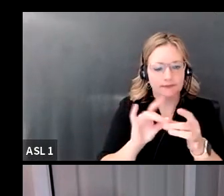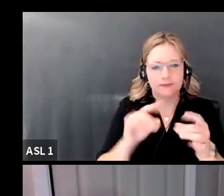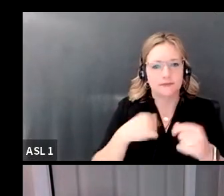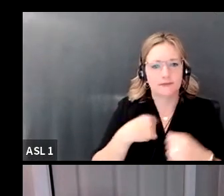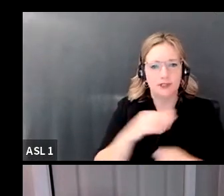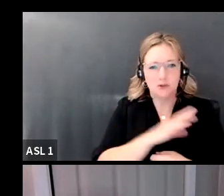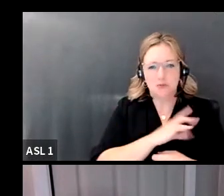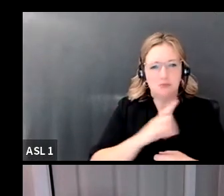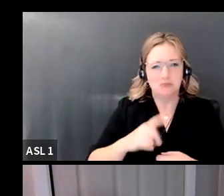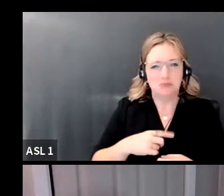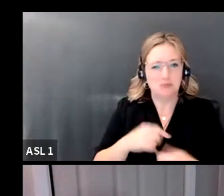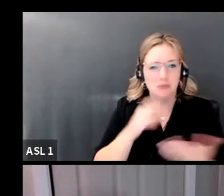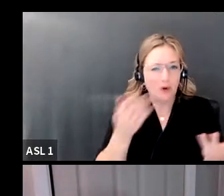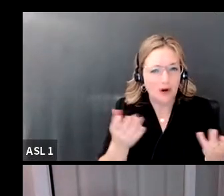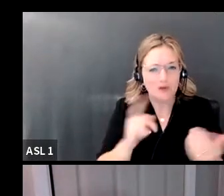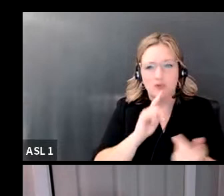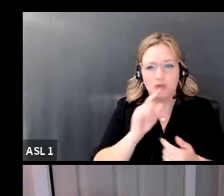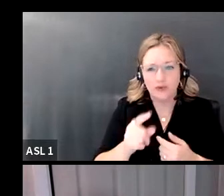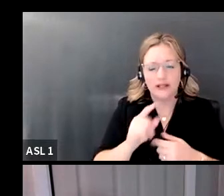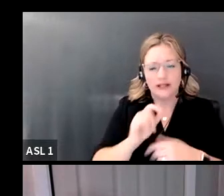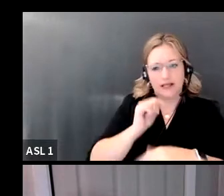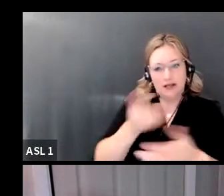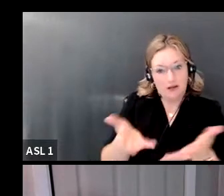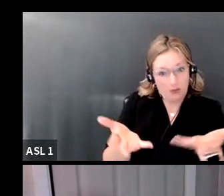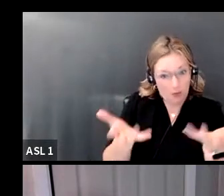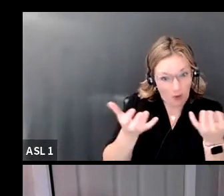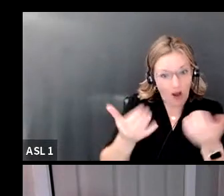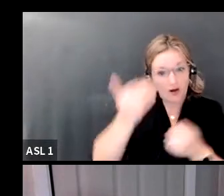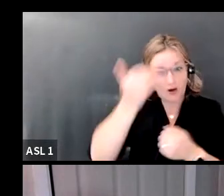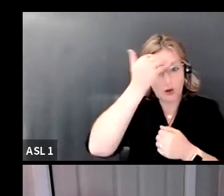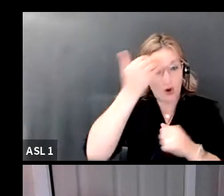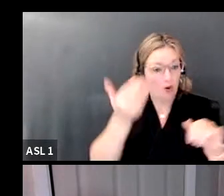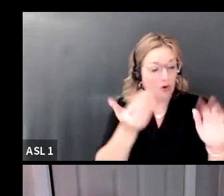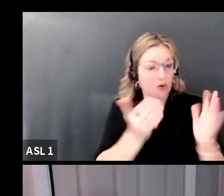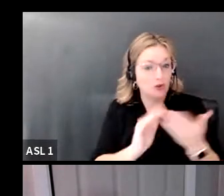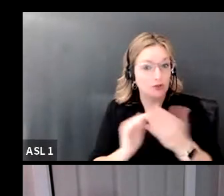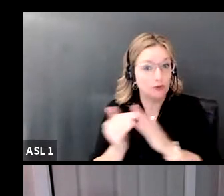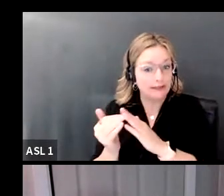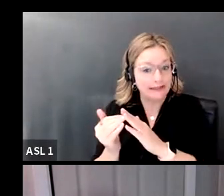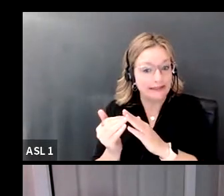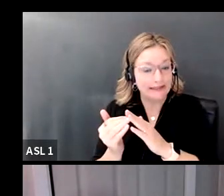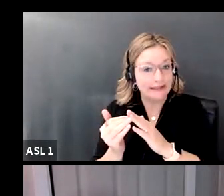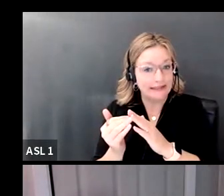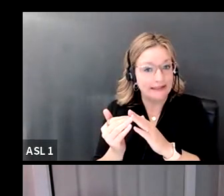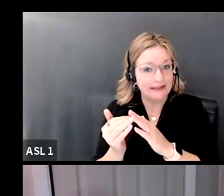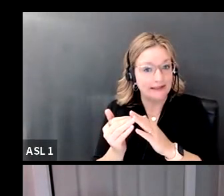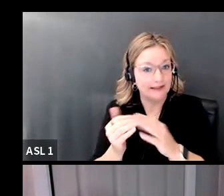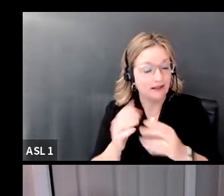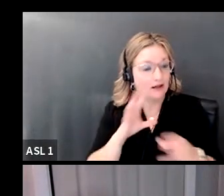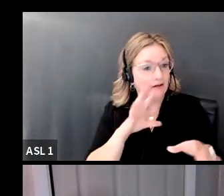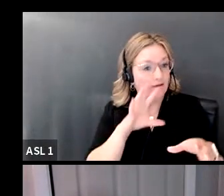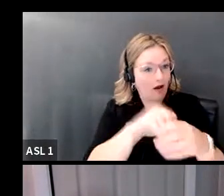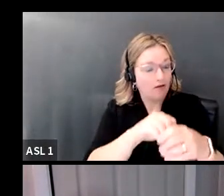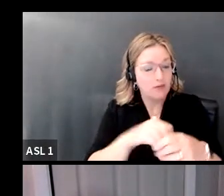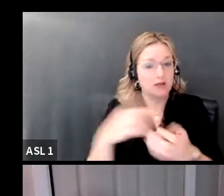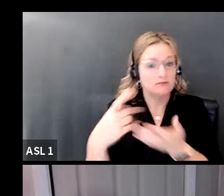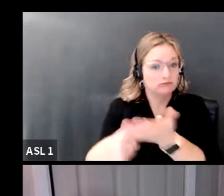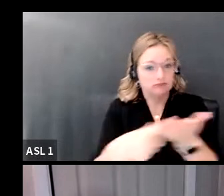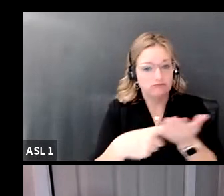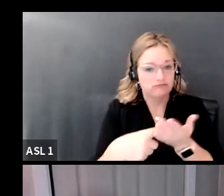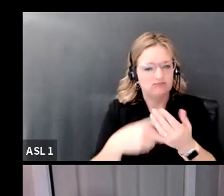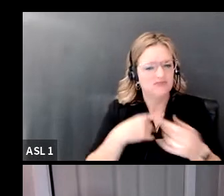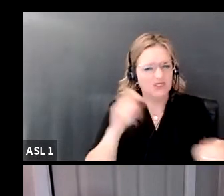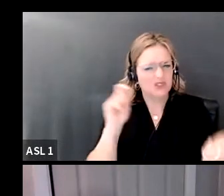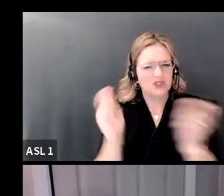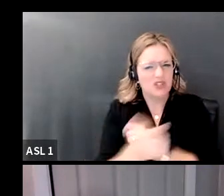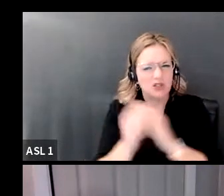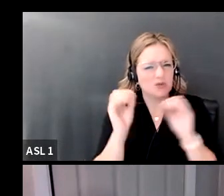no intention of ever acting based on community members input no matter how much research and hard evidence we are backed by while that has not changed i hope